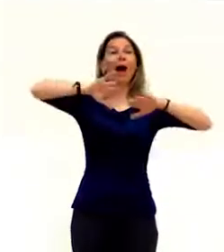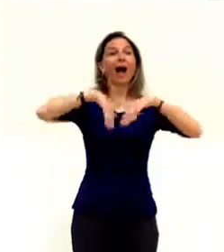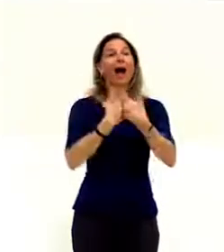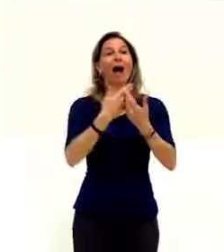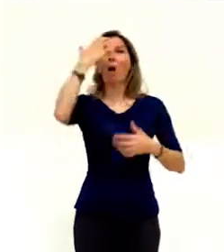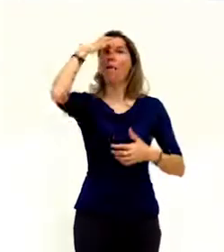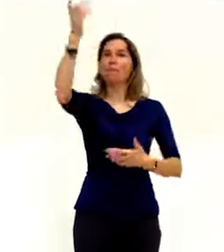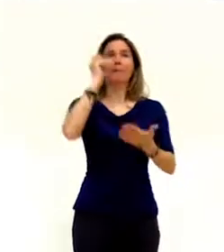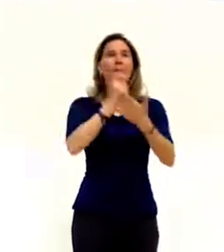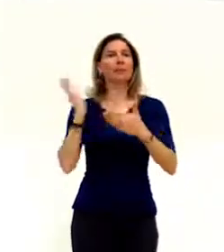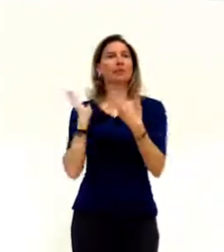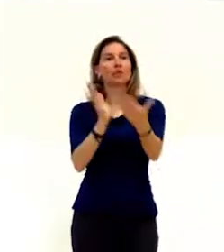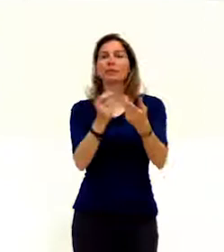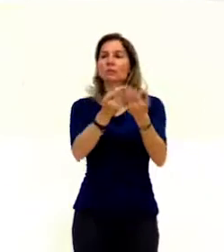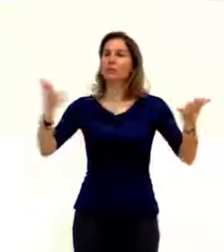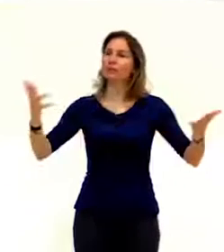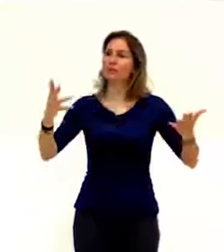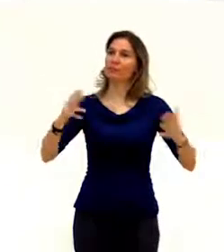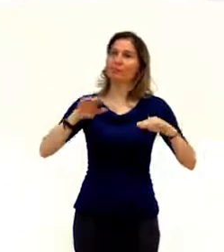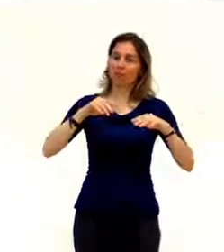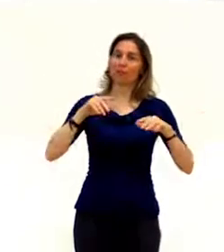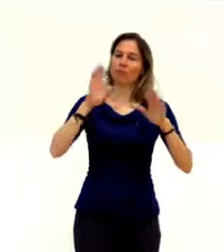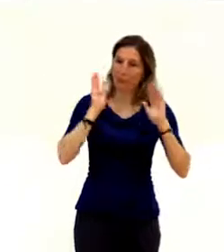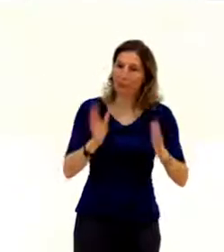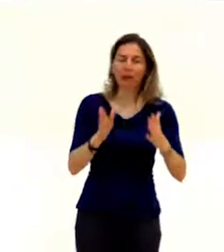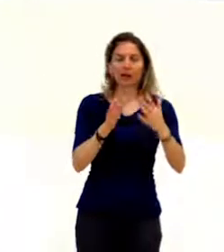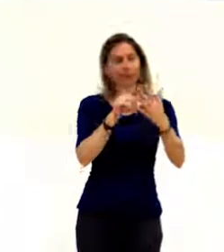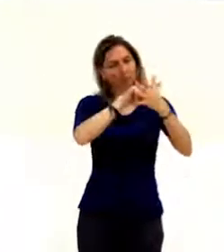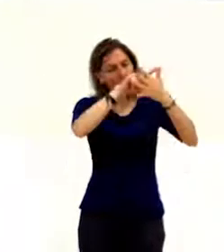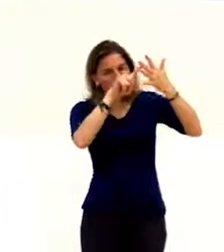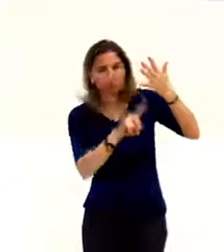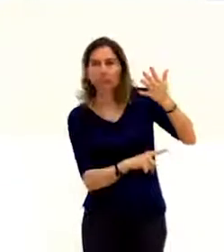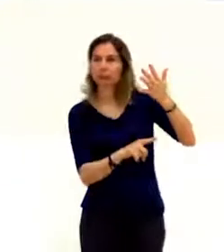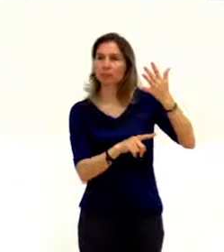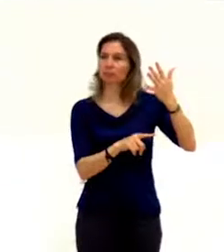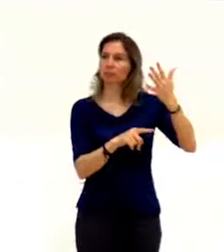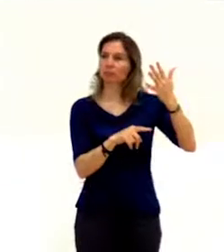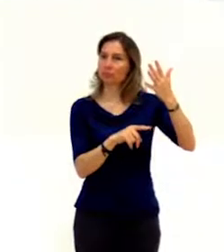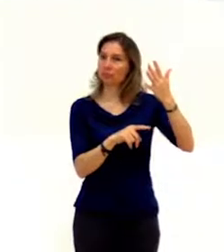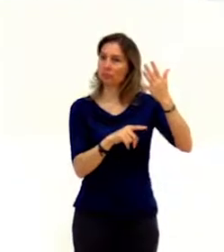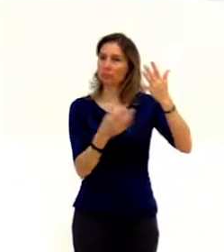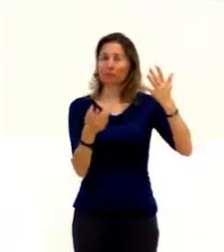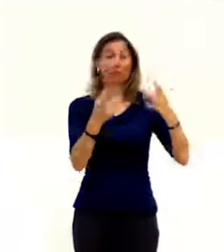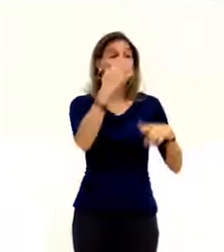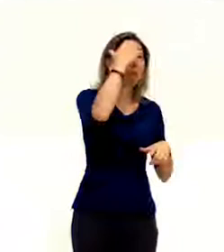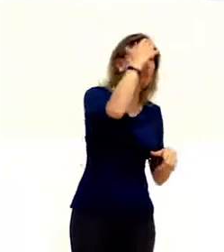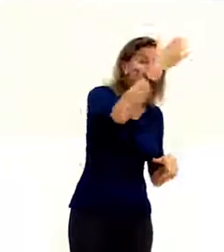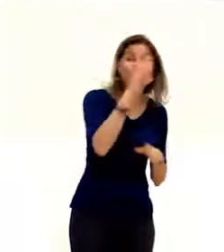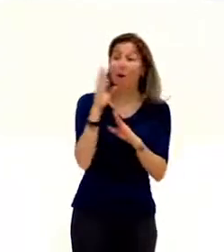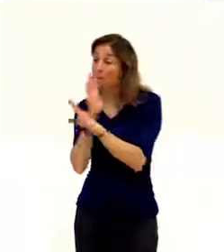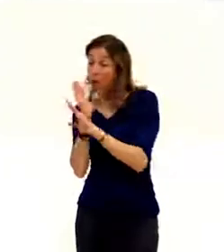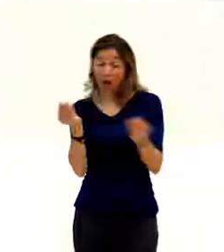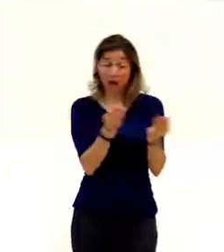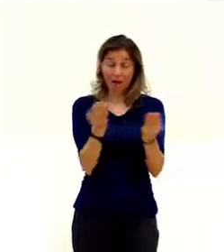contracts. In fact, providing the necessary conduit between public and